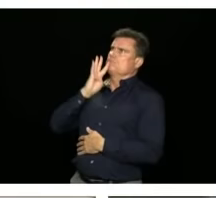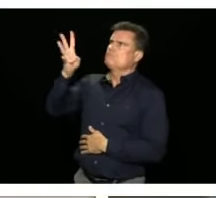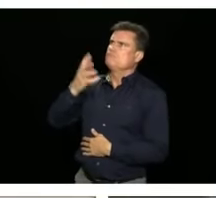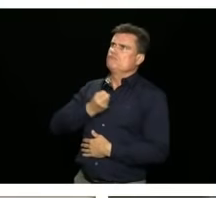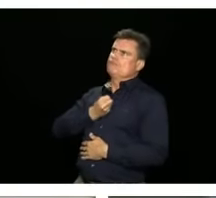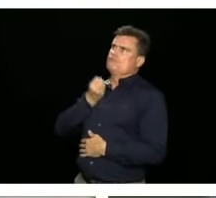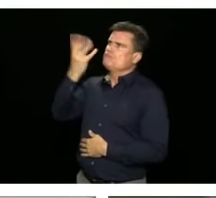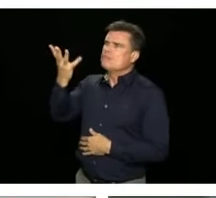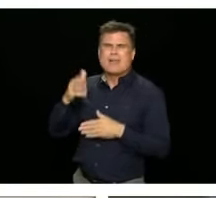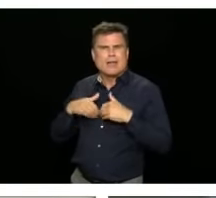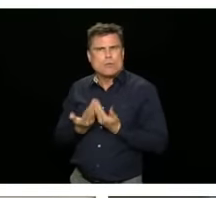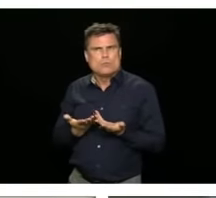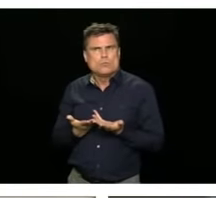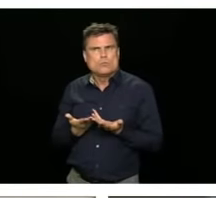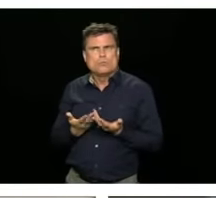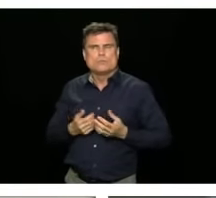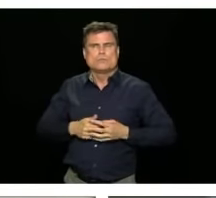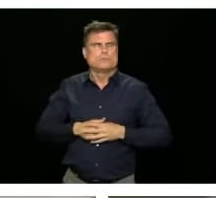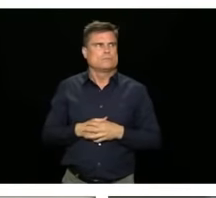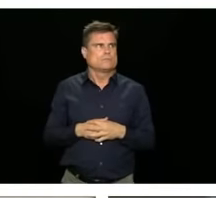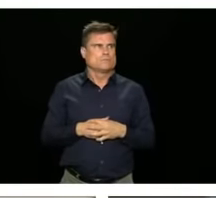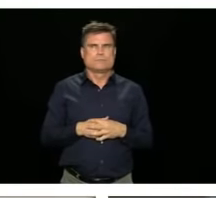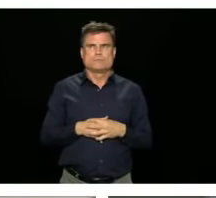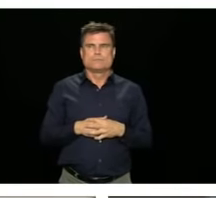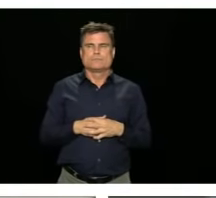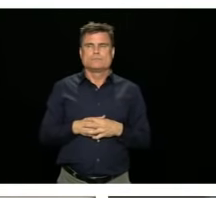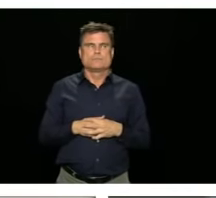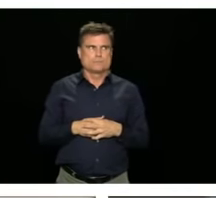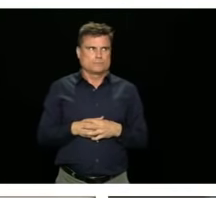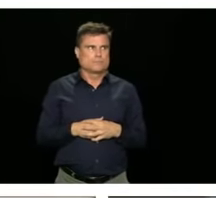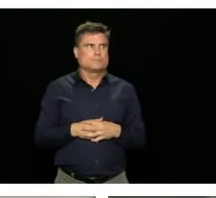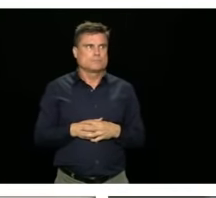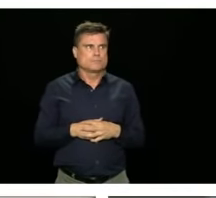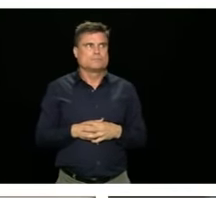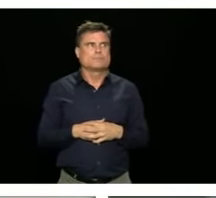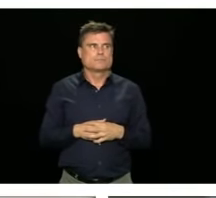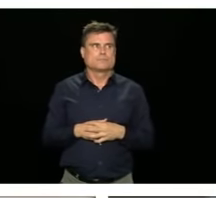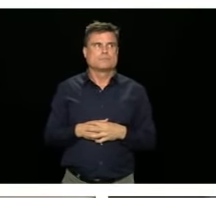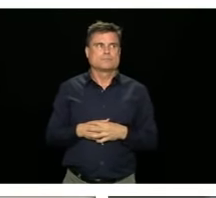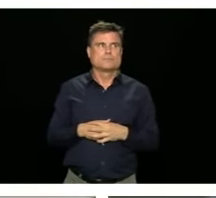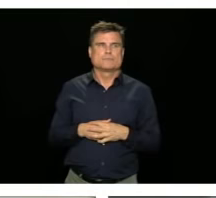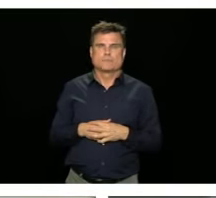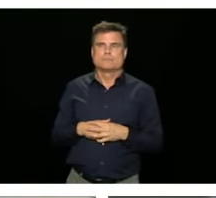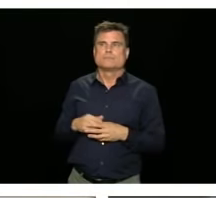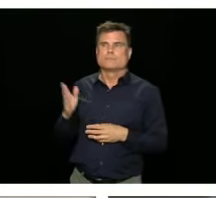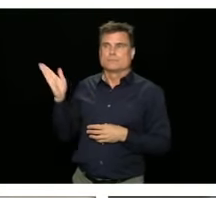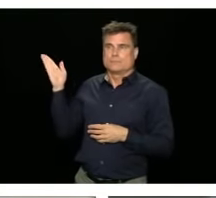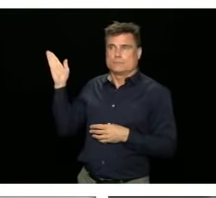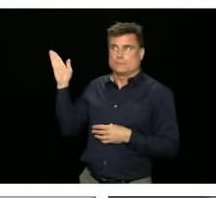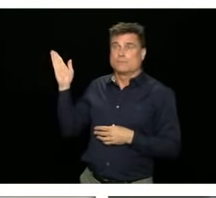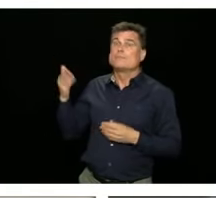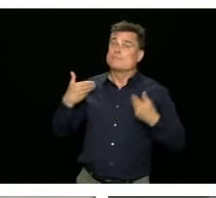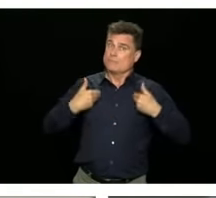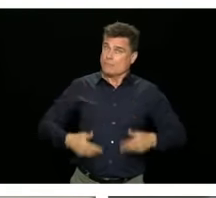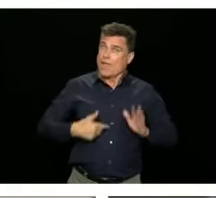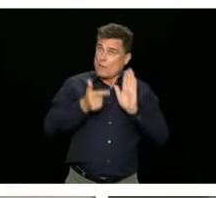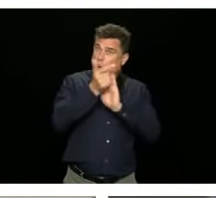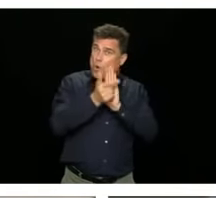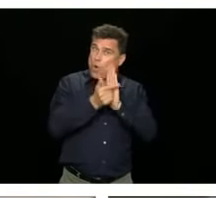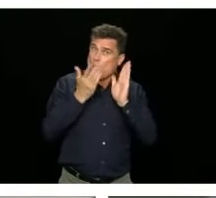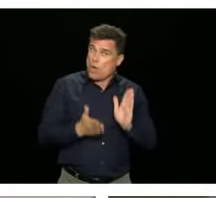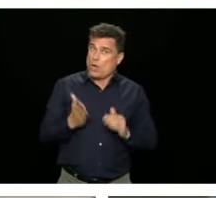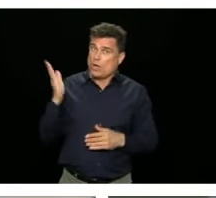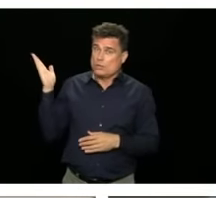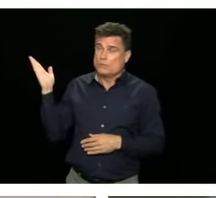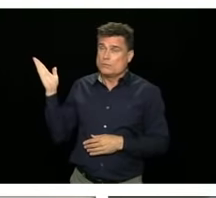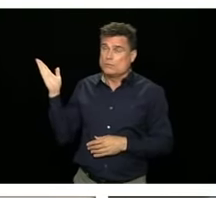a lawyer, it's always important to indicate that. But there are, of course, legal mechanisms that you